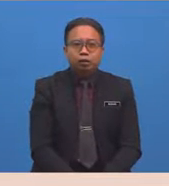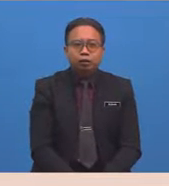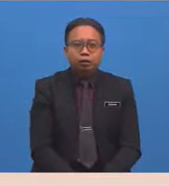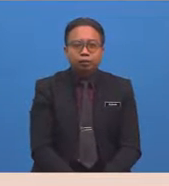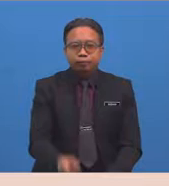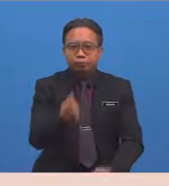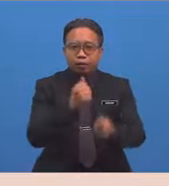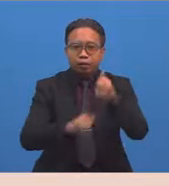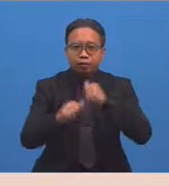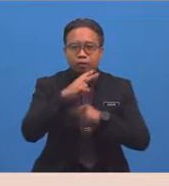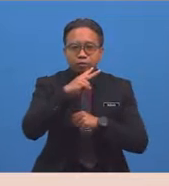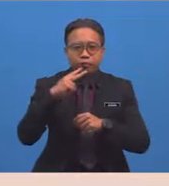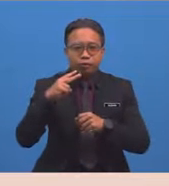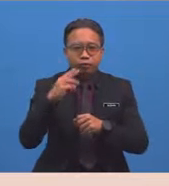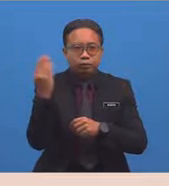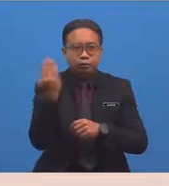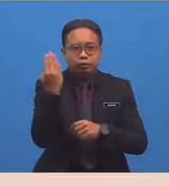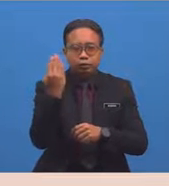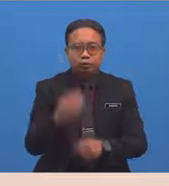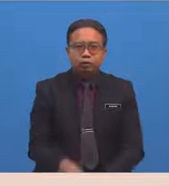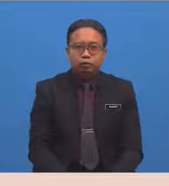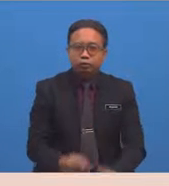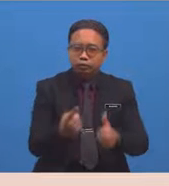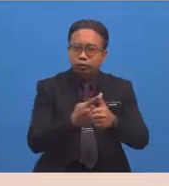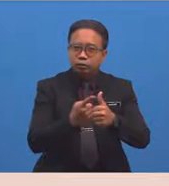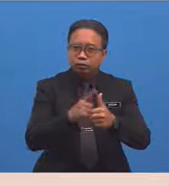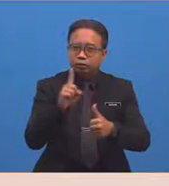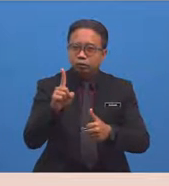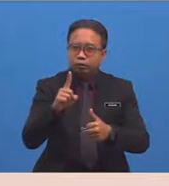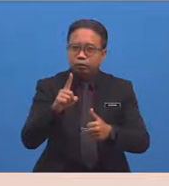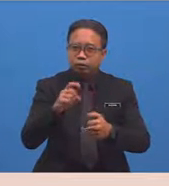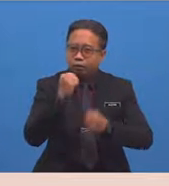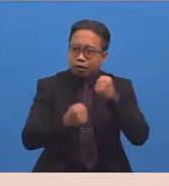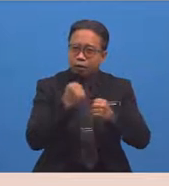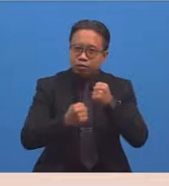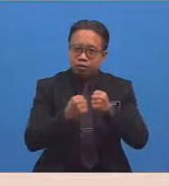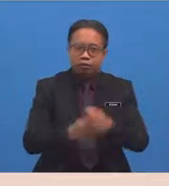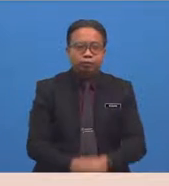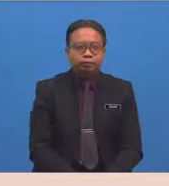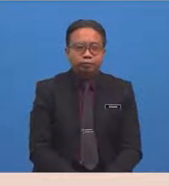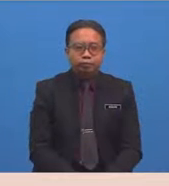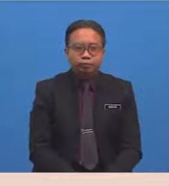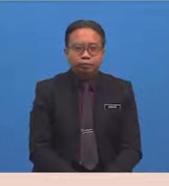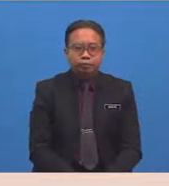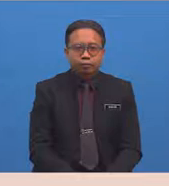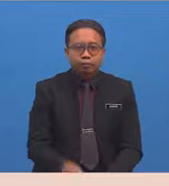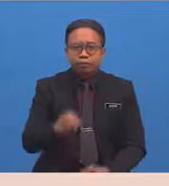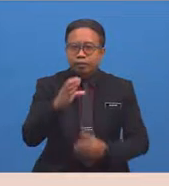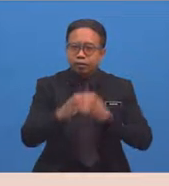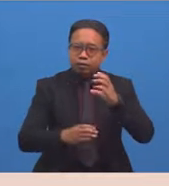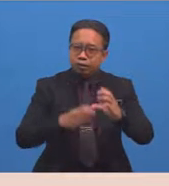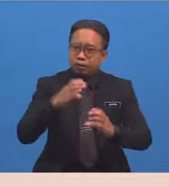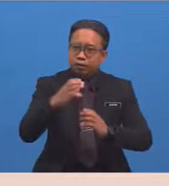The action verbs are actually pretty common. The first one, runs. The second, cycles.